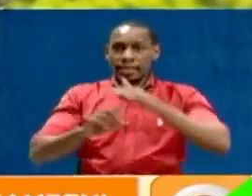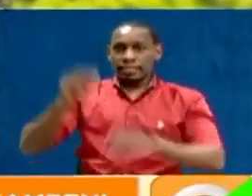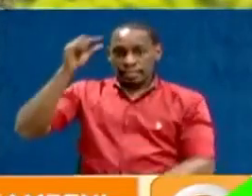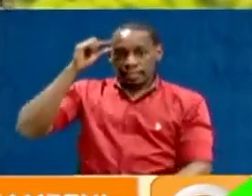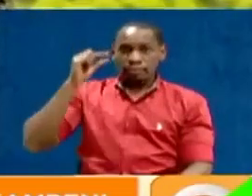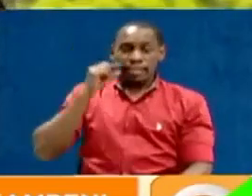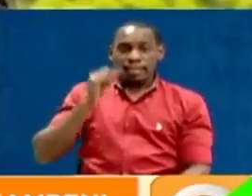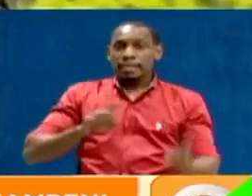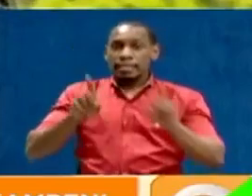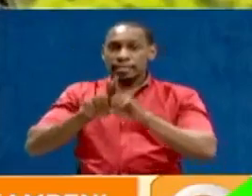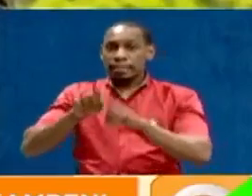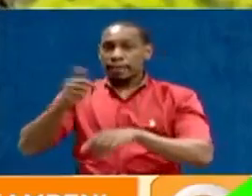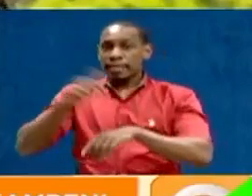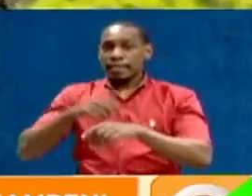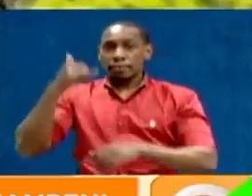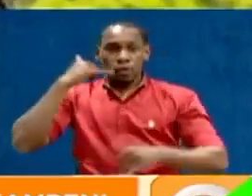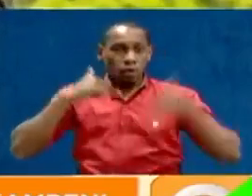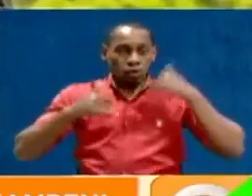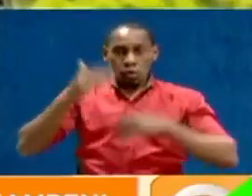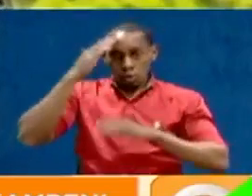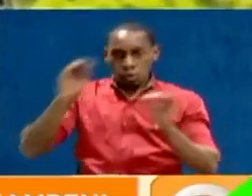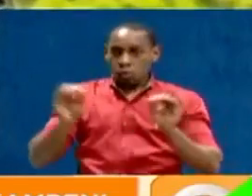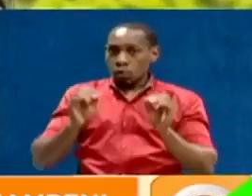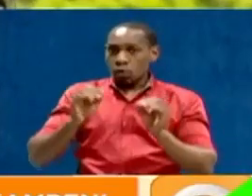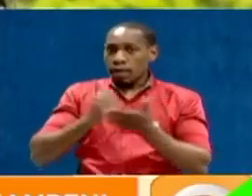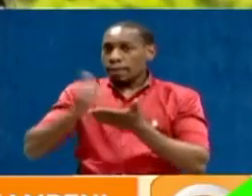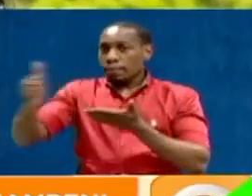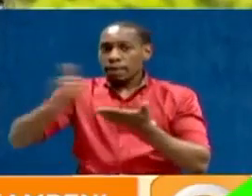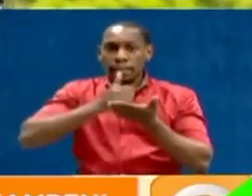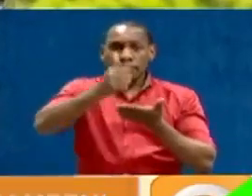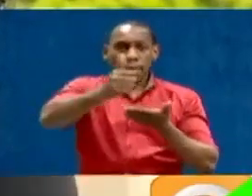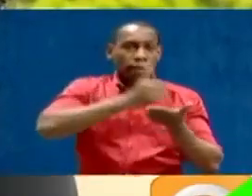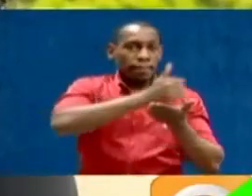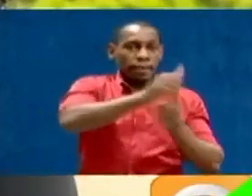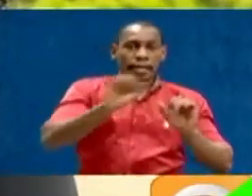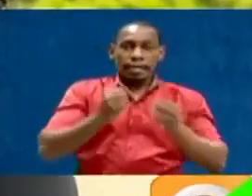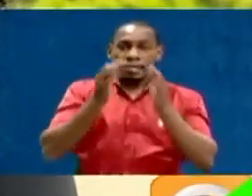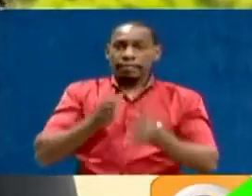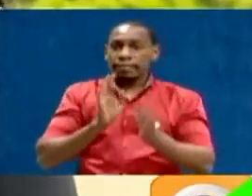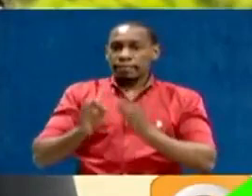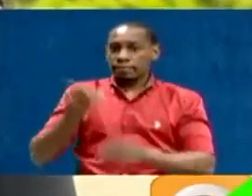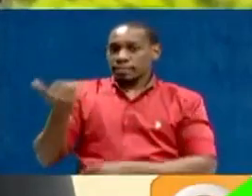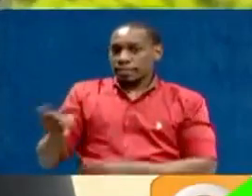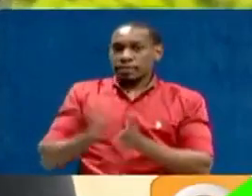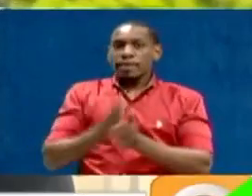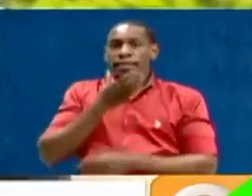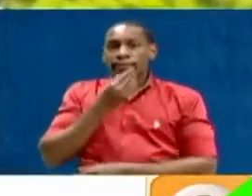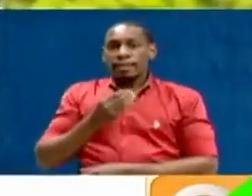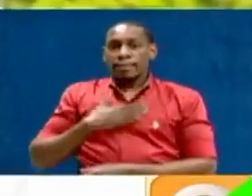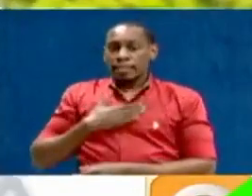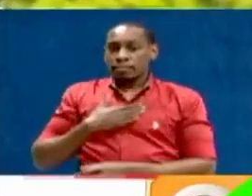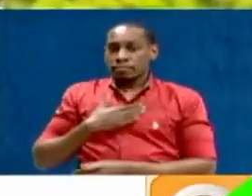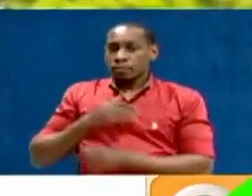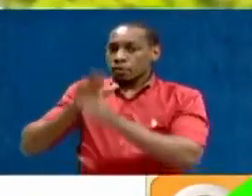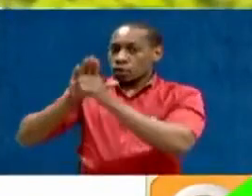Gender, also sometimes when they receive calls, they don't know where to place these survivors. Because if I'm a child and it's my father who's violating